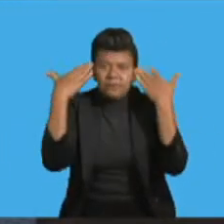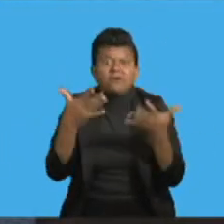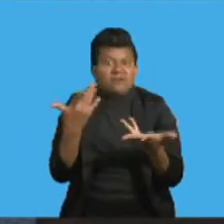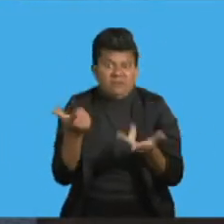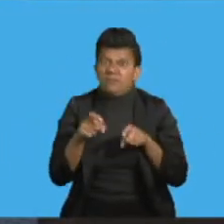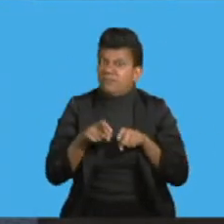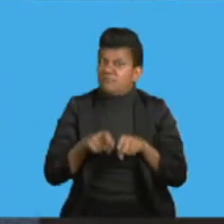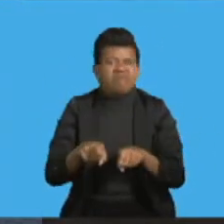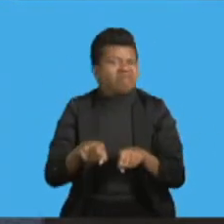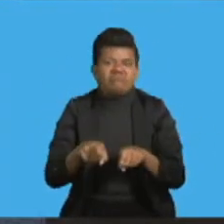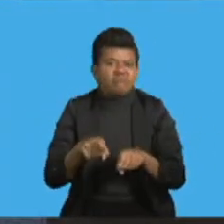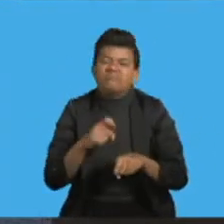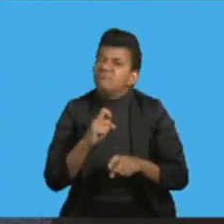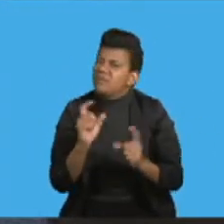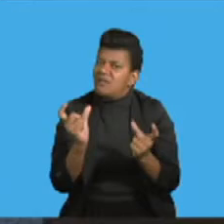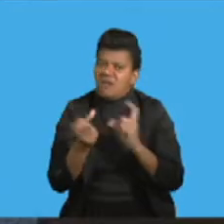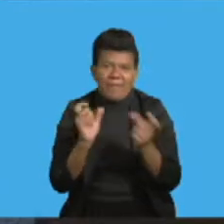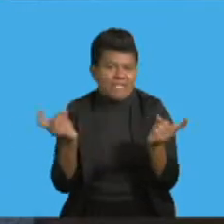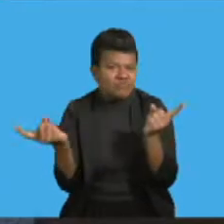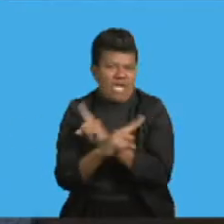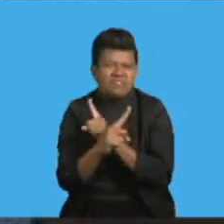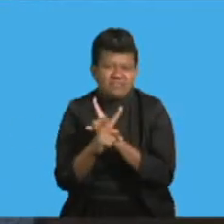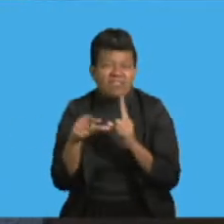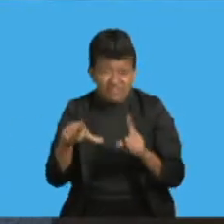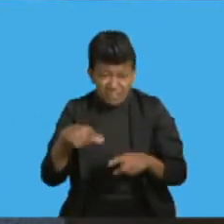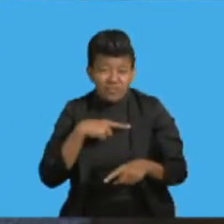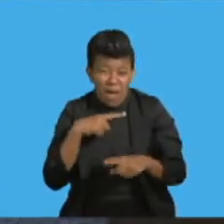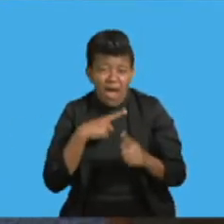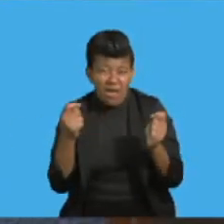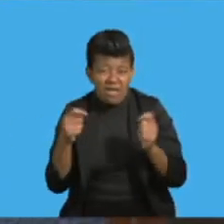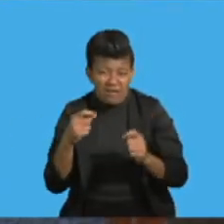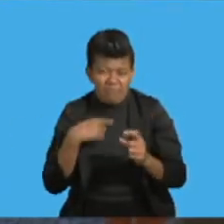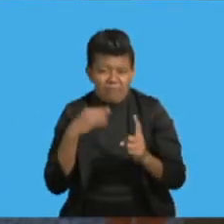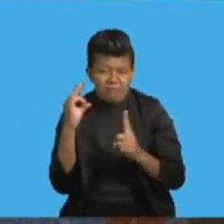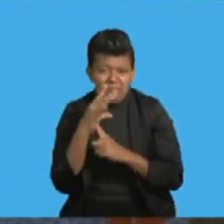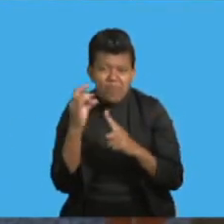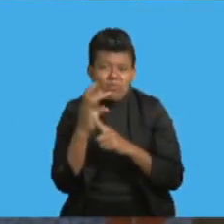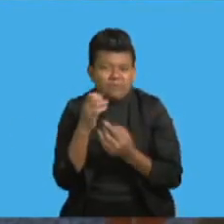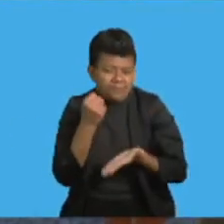it's important that we continue to champion the efforts around climate change.